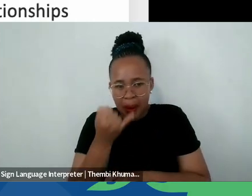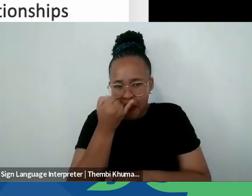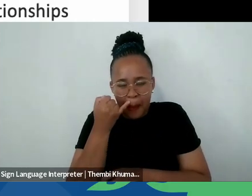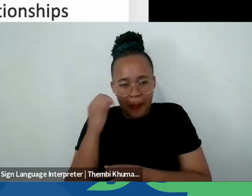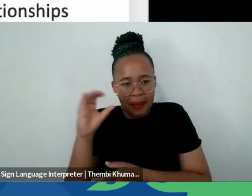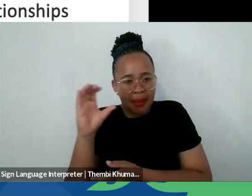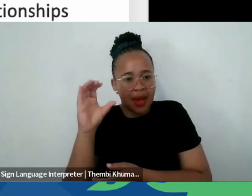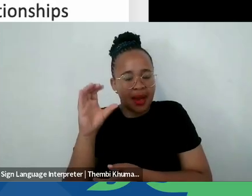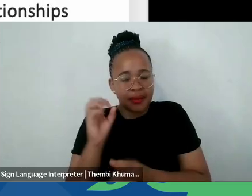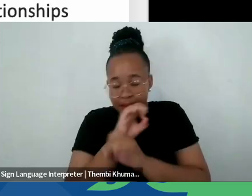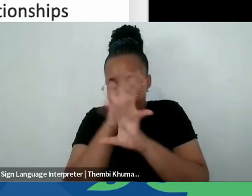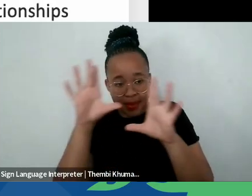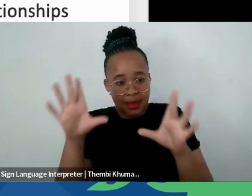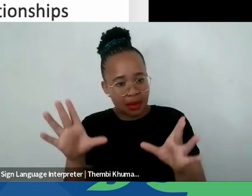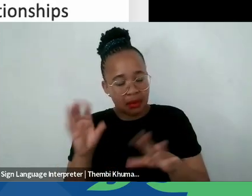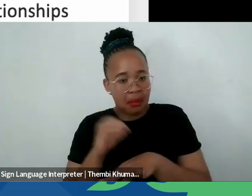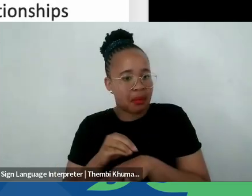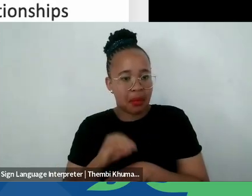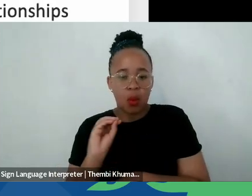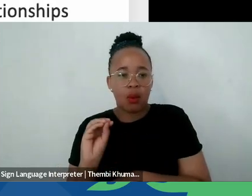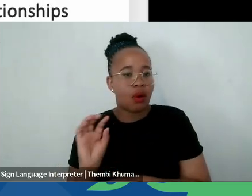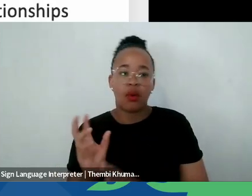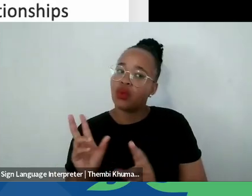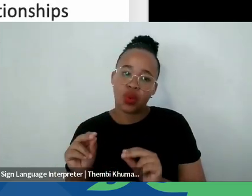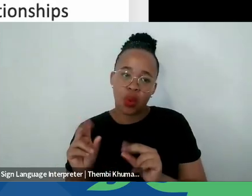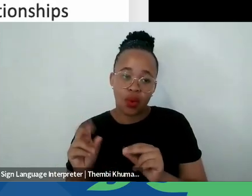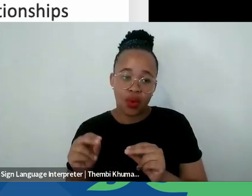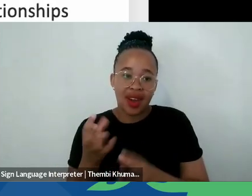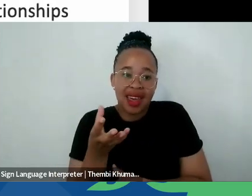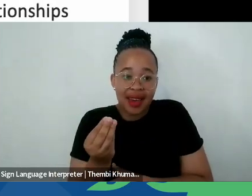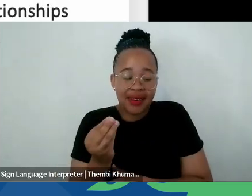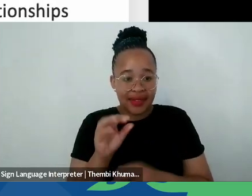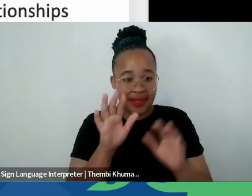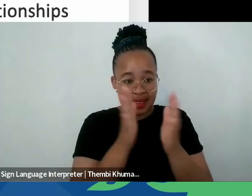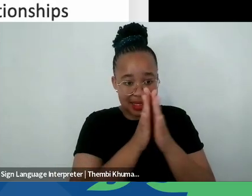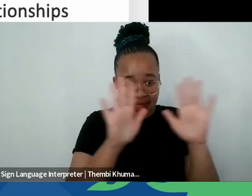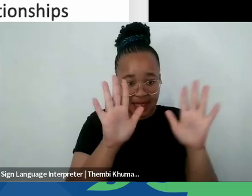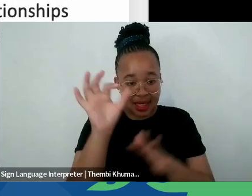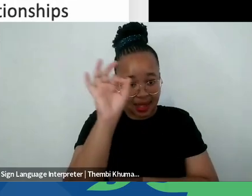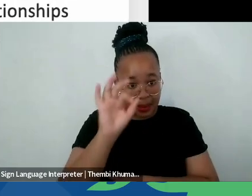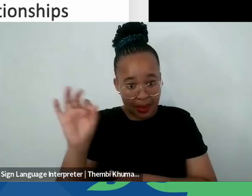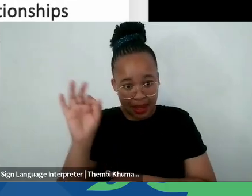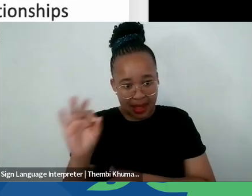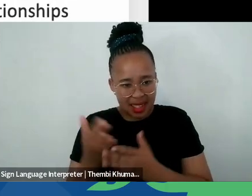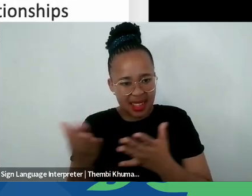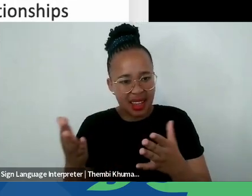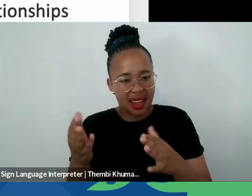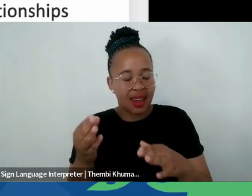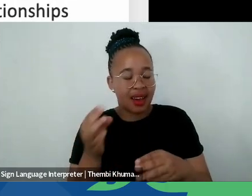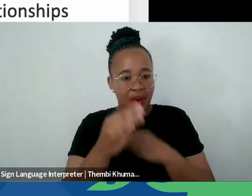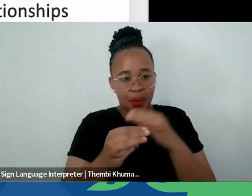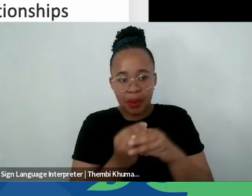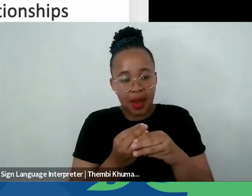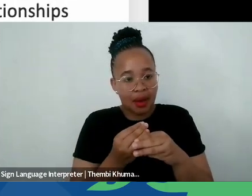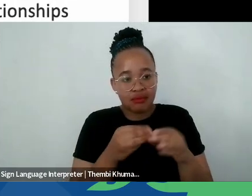The unemployment is very widespread. Only 10% were formally employed. They live